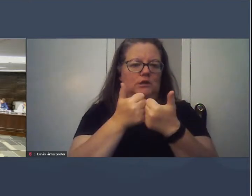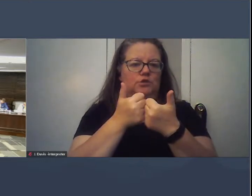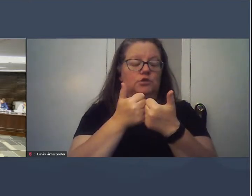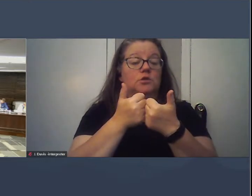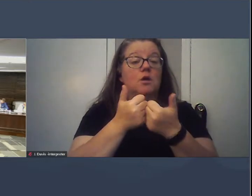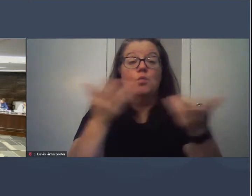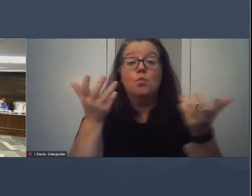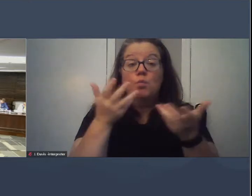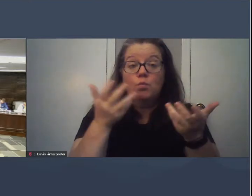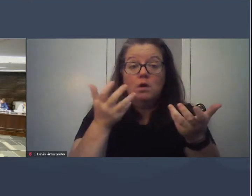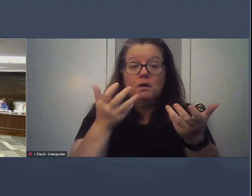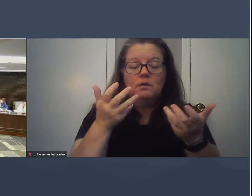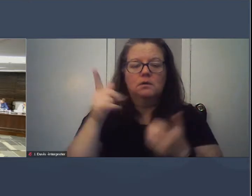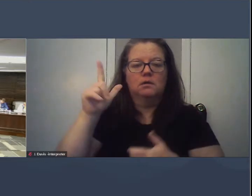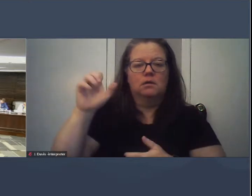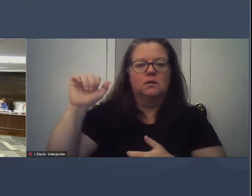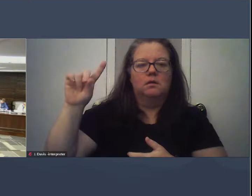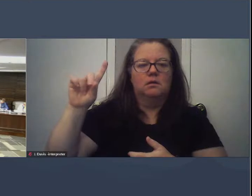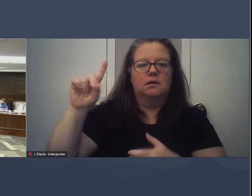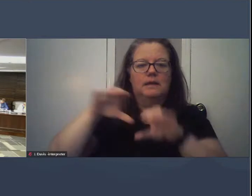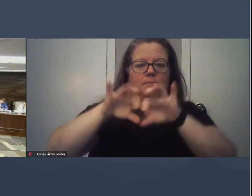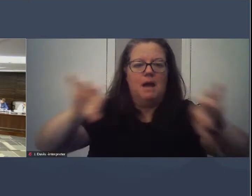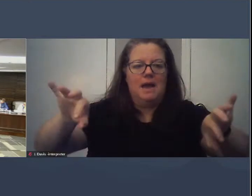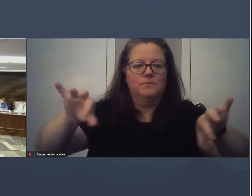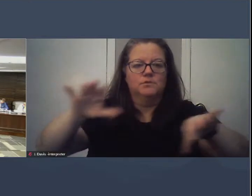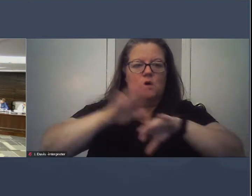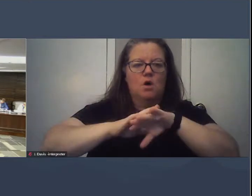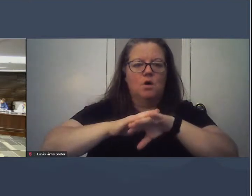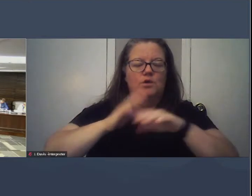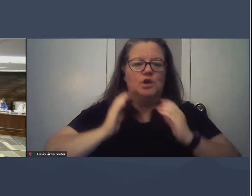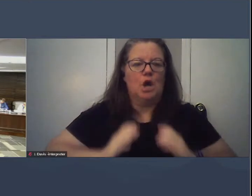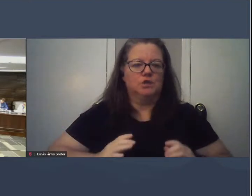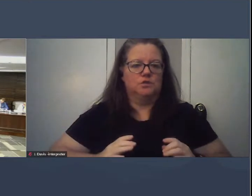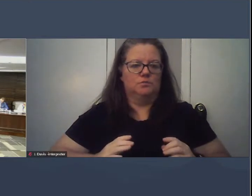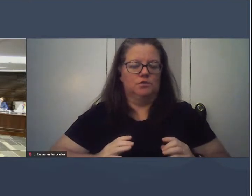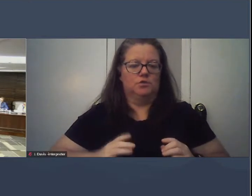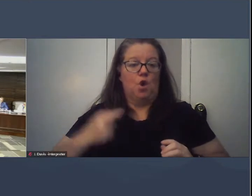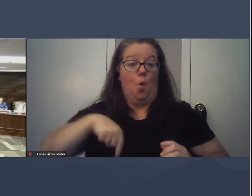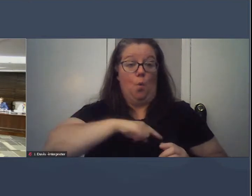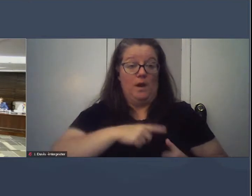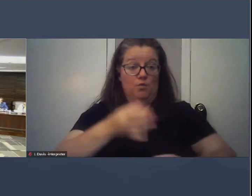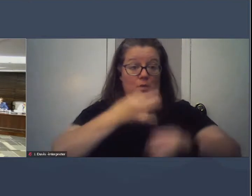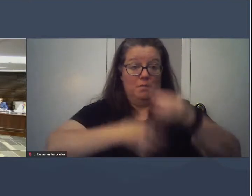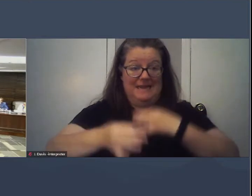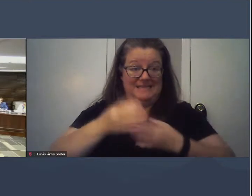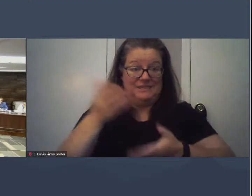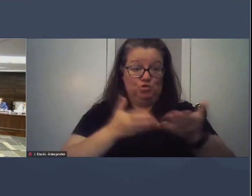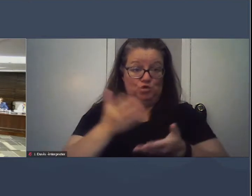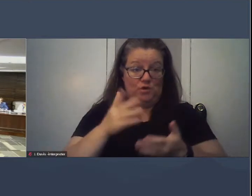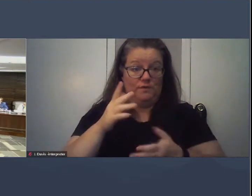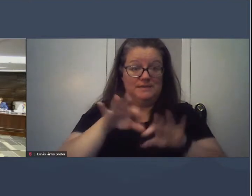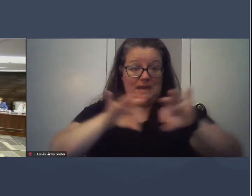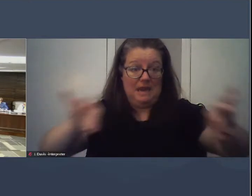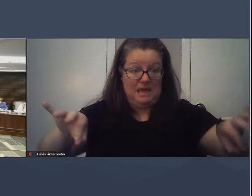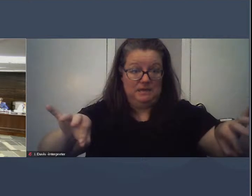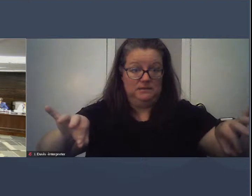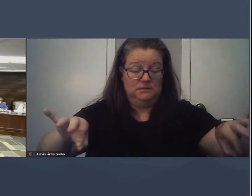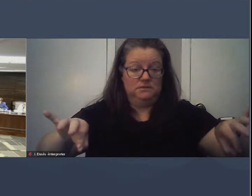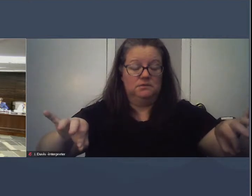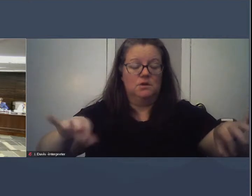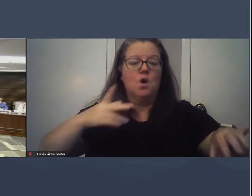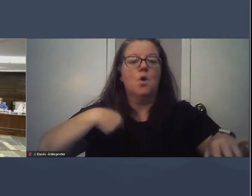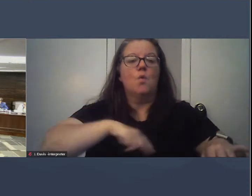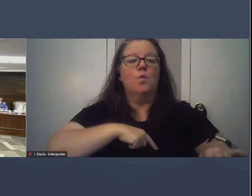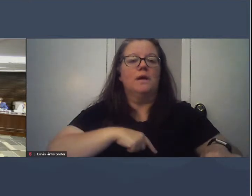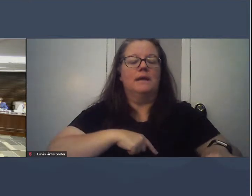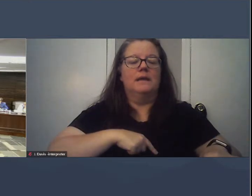is the lead lines on the customer side. So we are replacing the service lines that we provide, that we serve